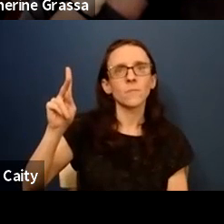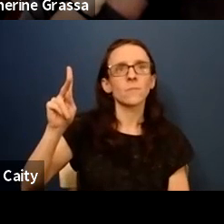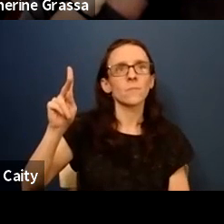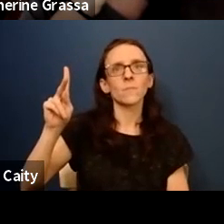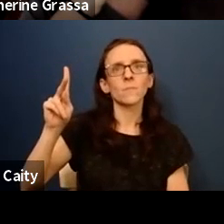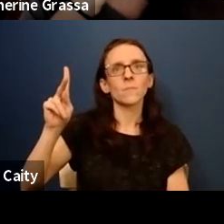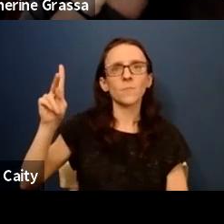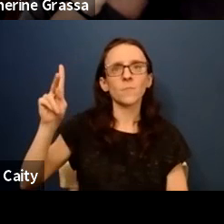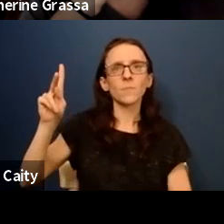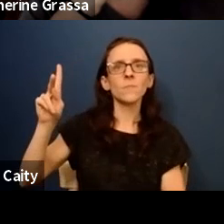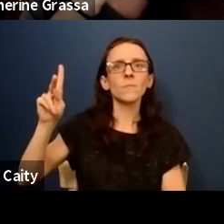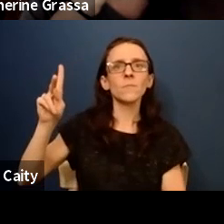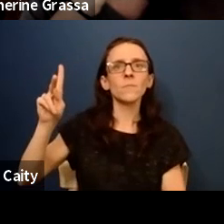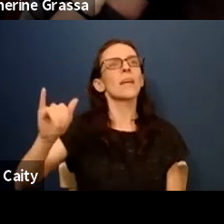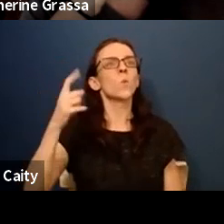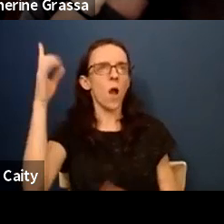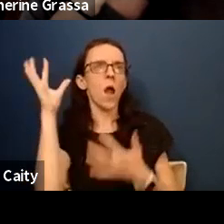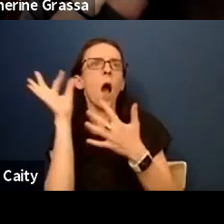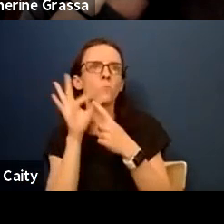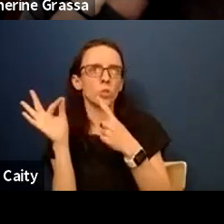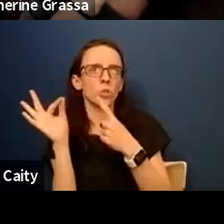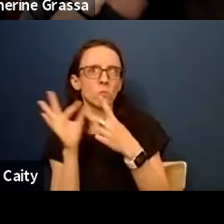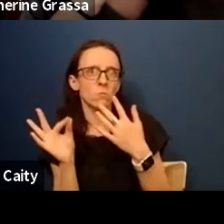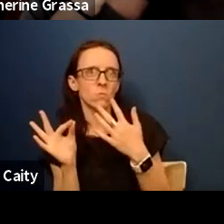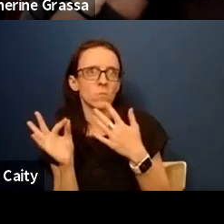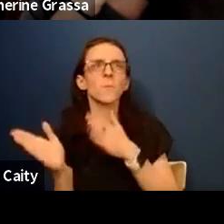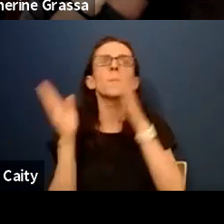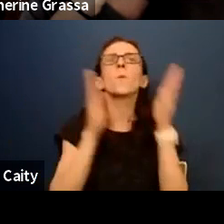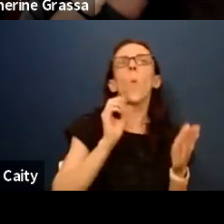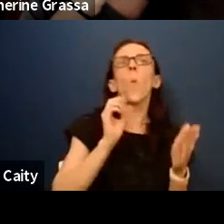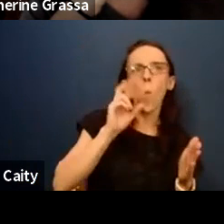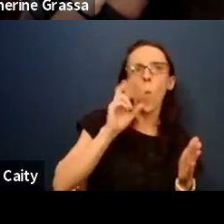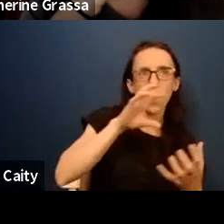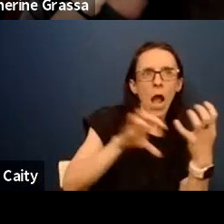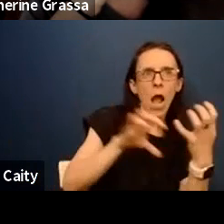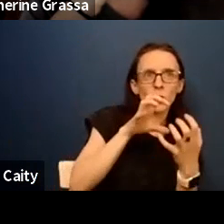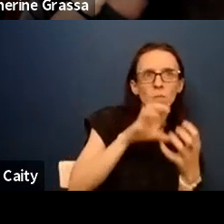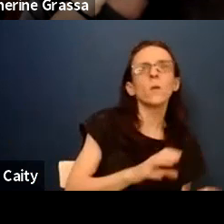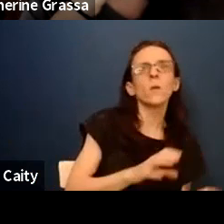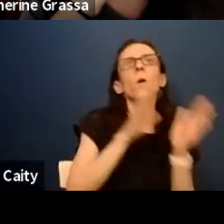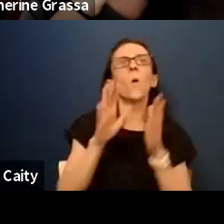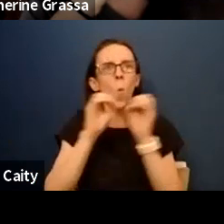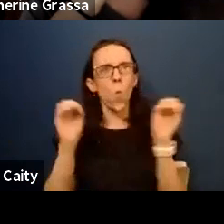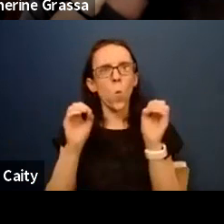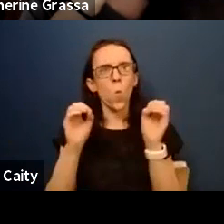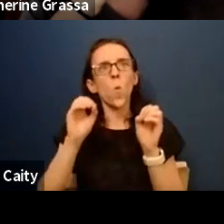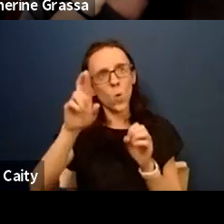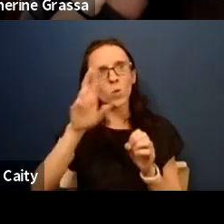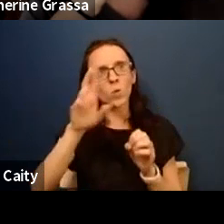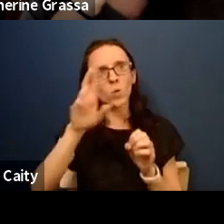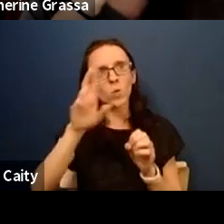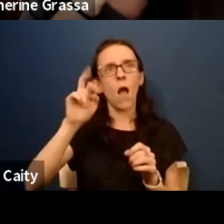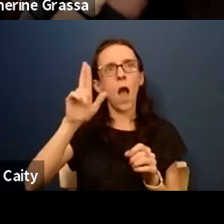So that's really one option. Right. Or the hybrid option or the straight lottery option within the 80%. But if